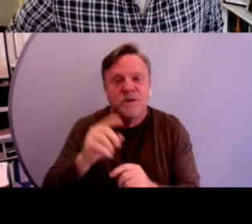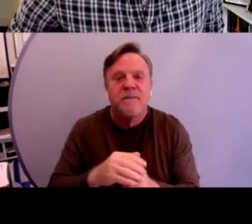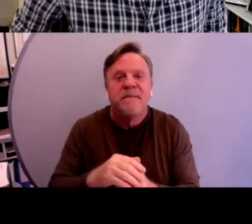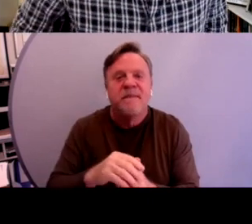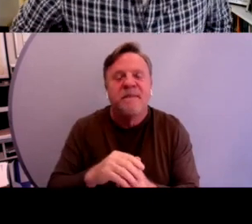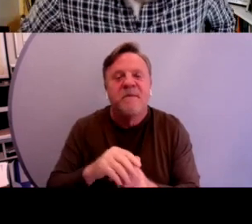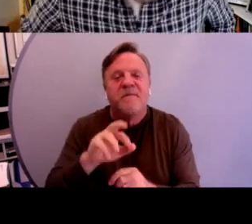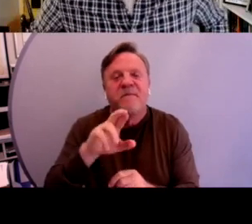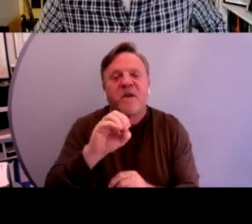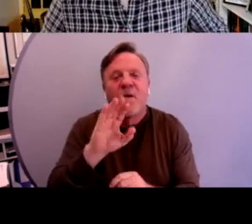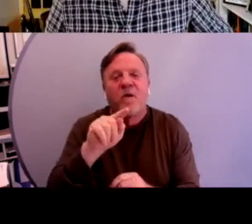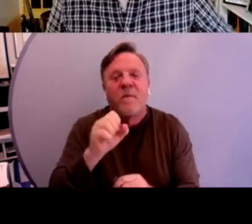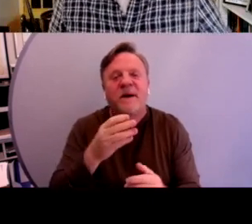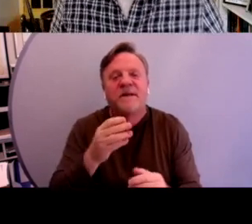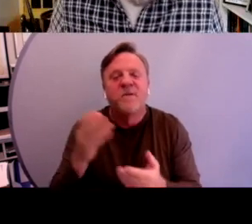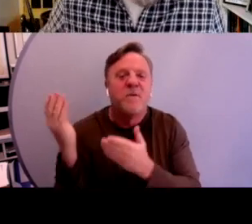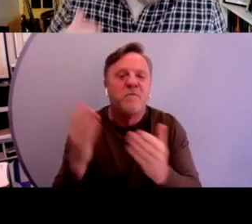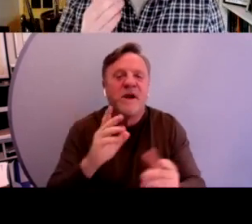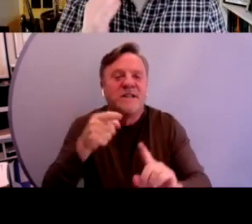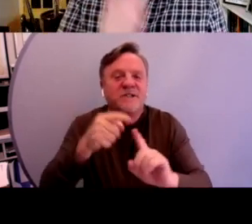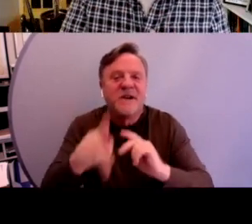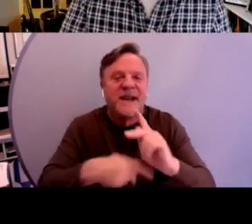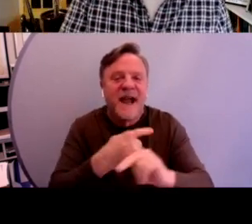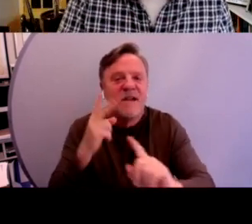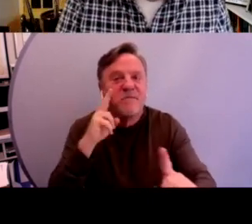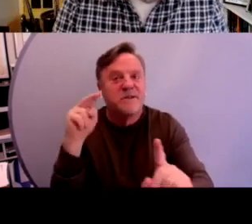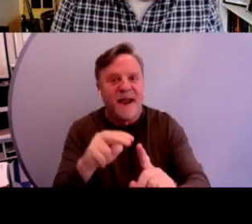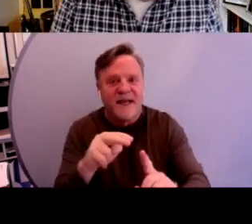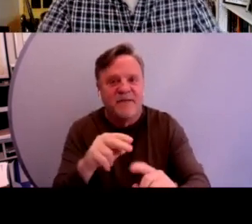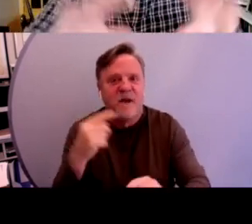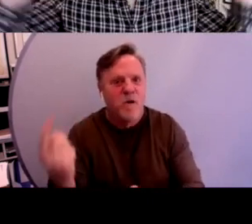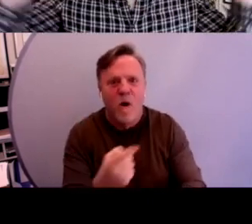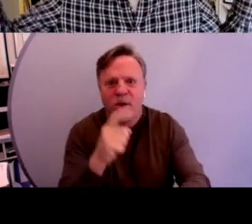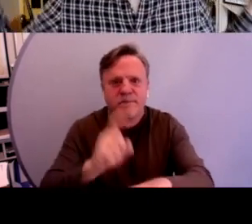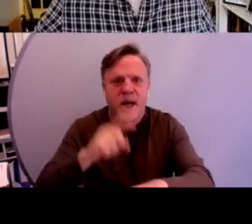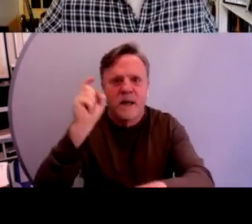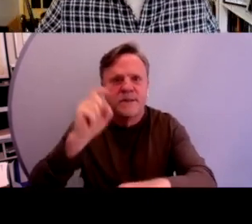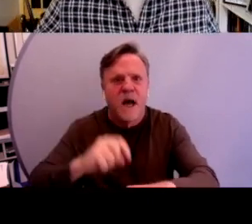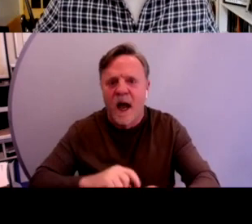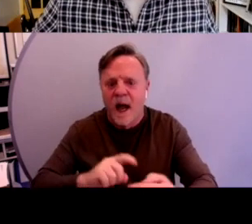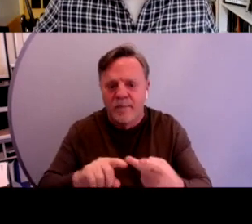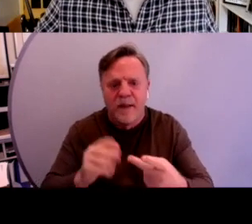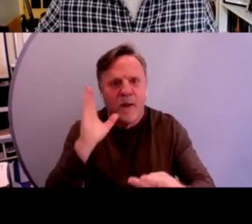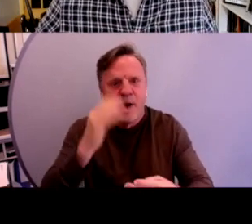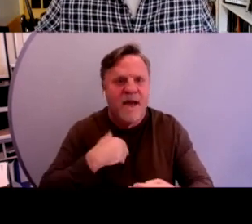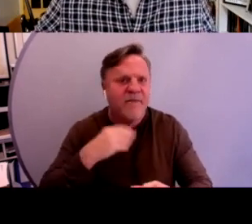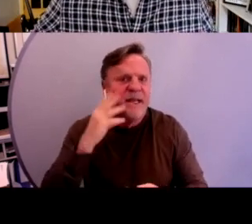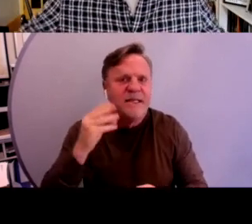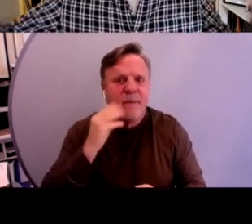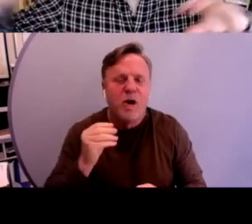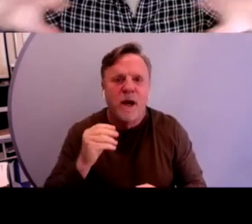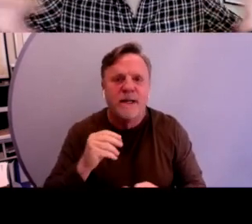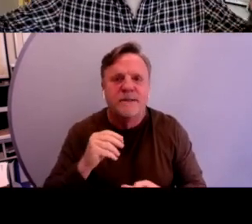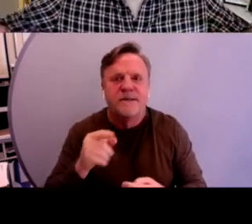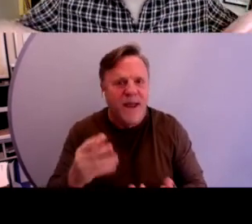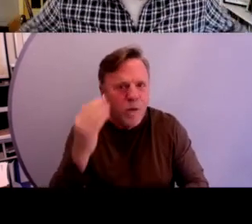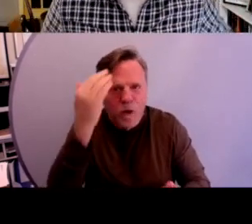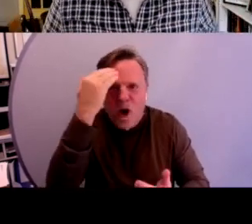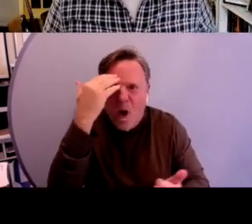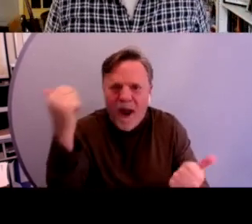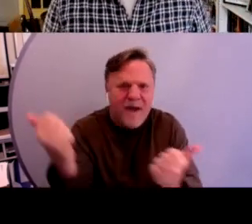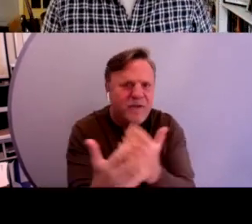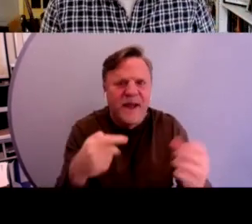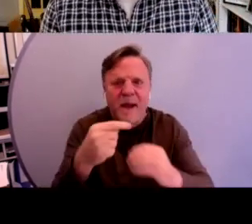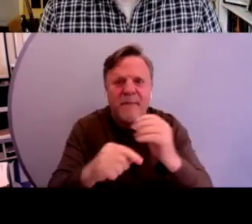kind of perspective to their work, right? They'd always be on time. They'd have the experience of, they'd know all the things about the